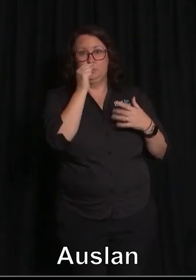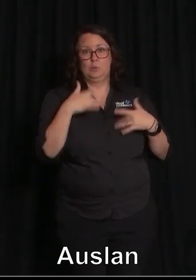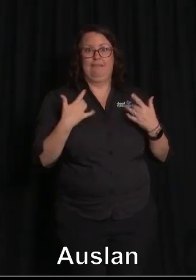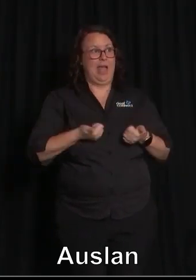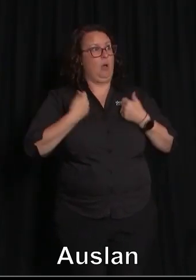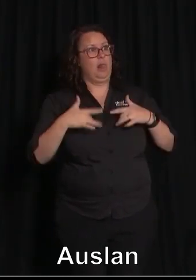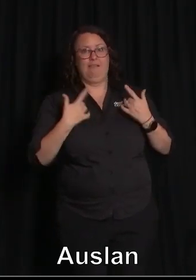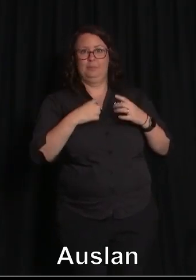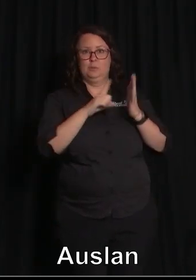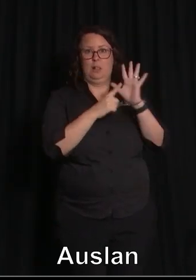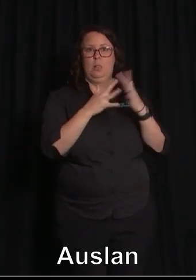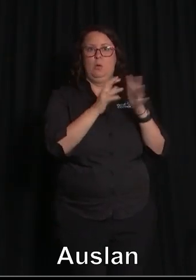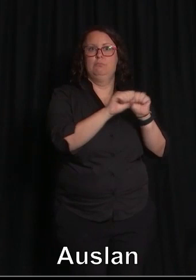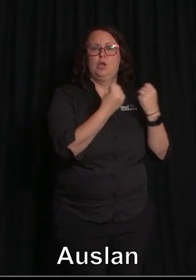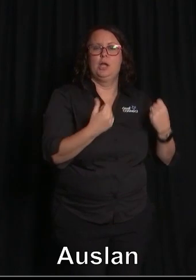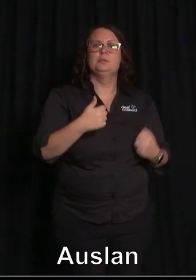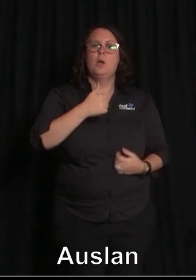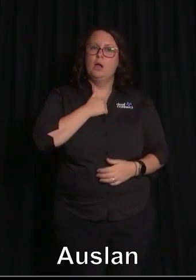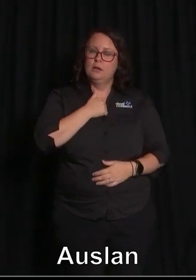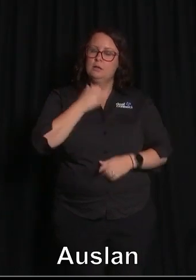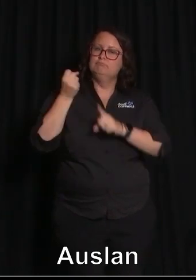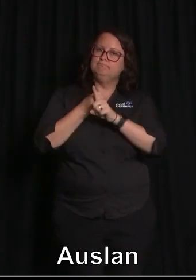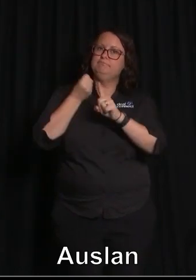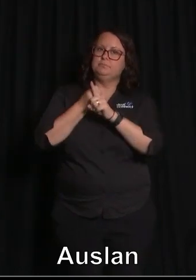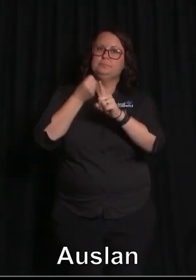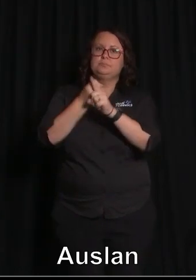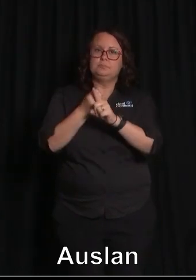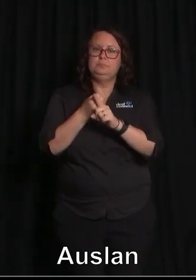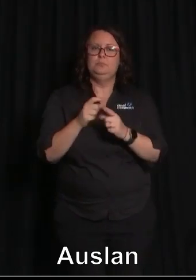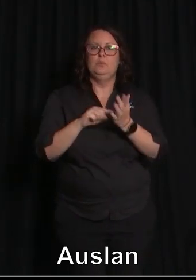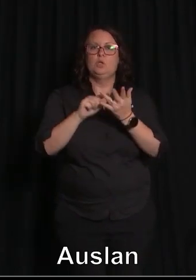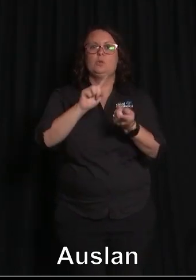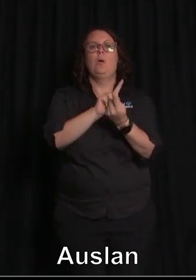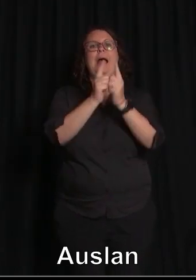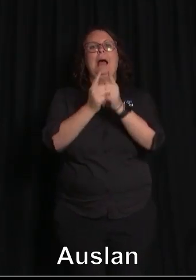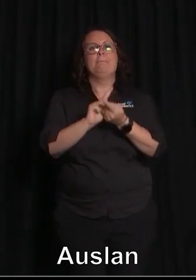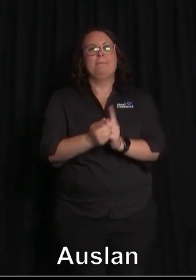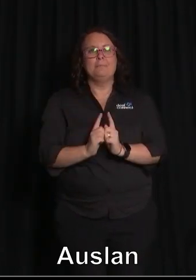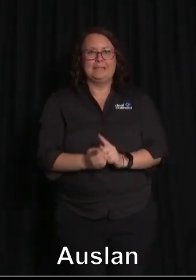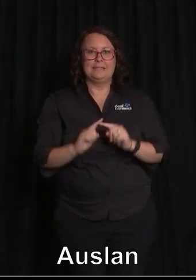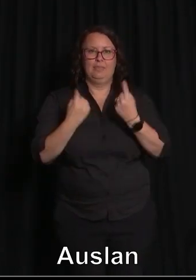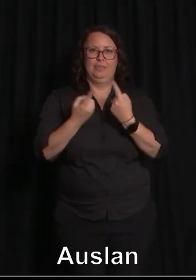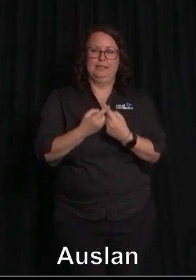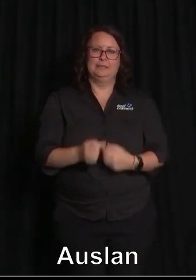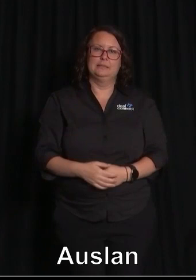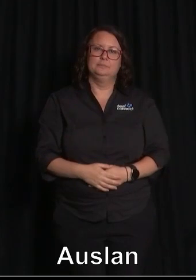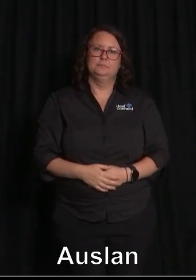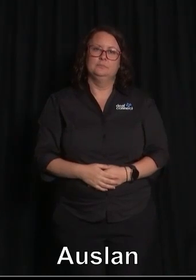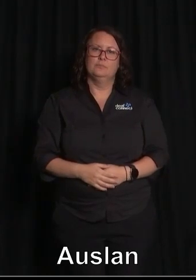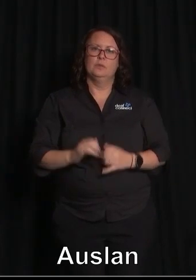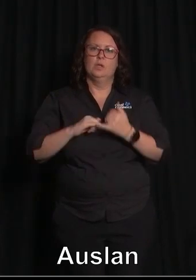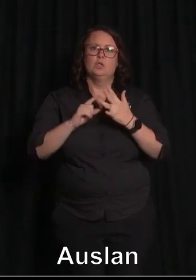know that I continue to work as a mandate holder to ensure that these interrelated and